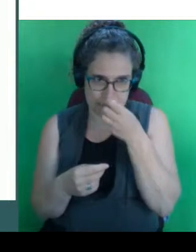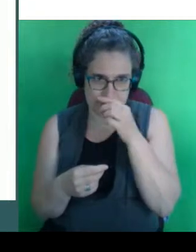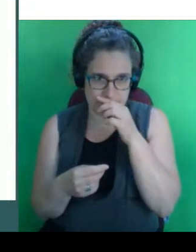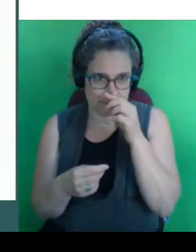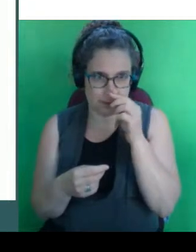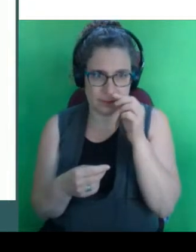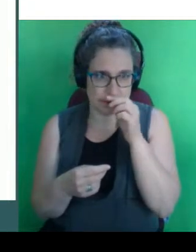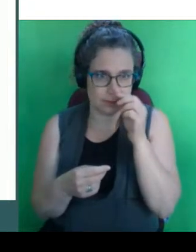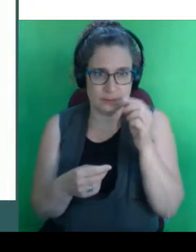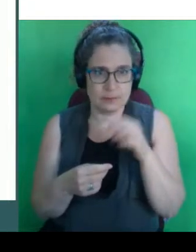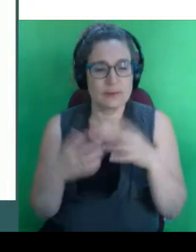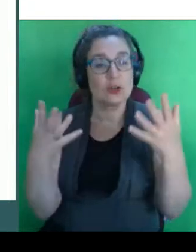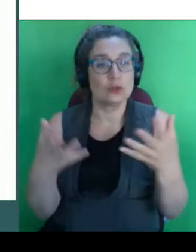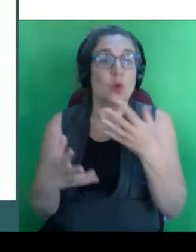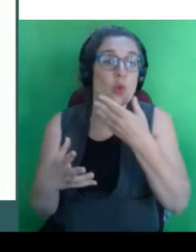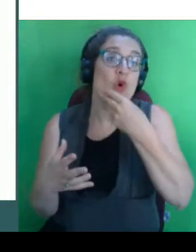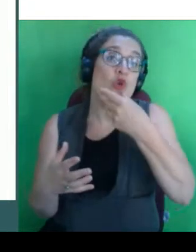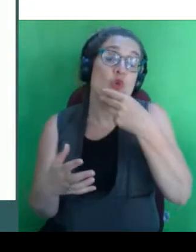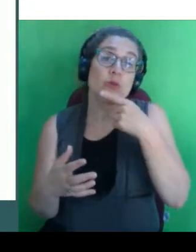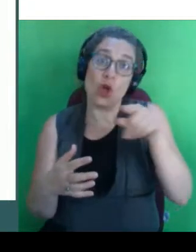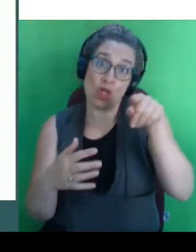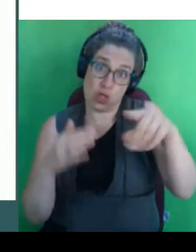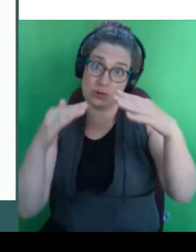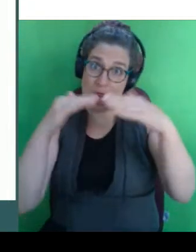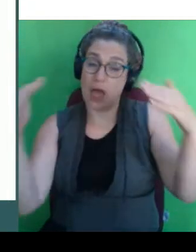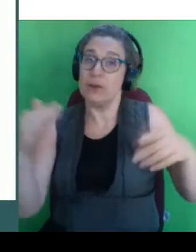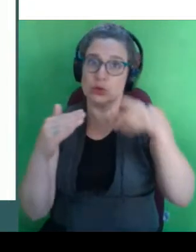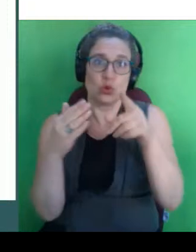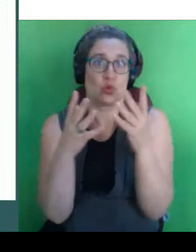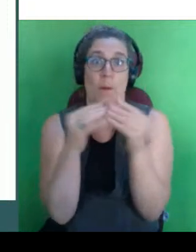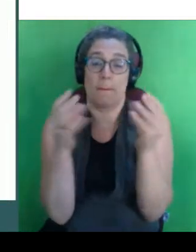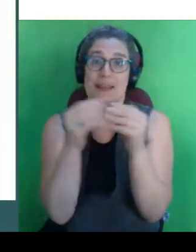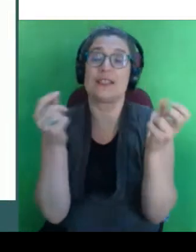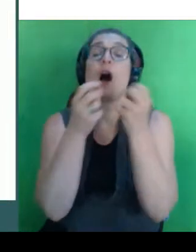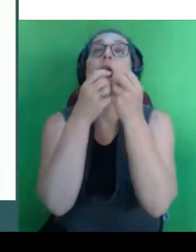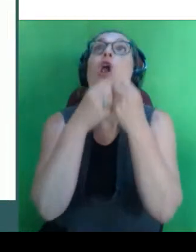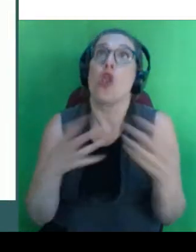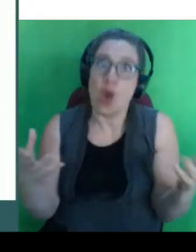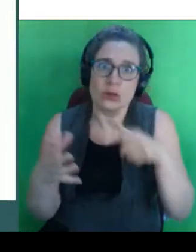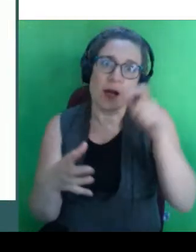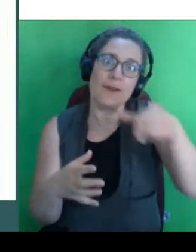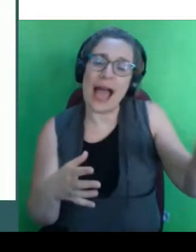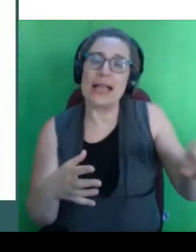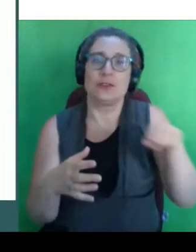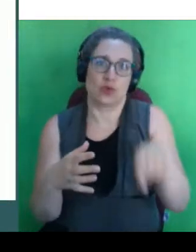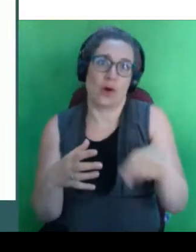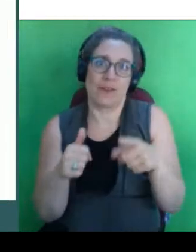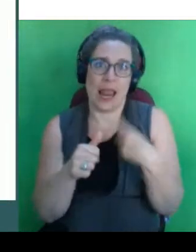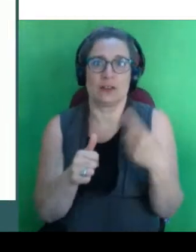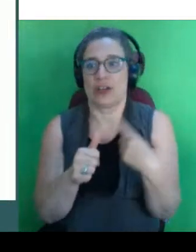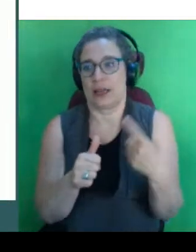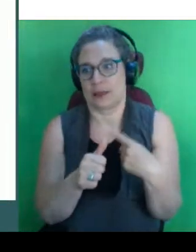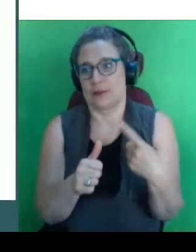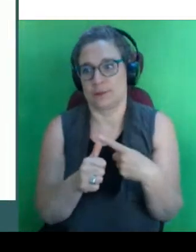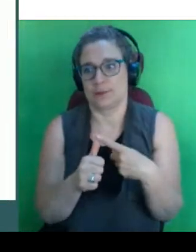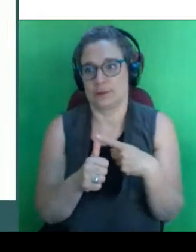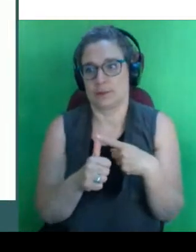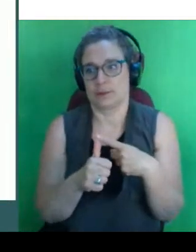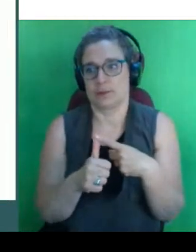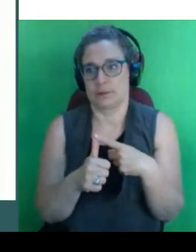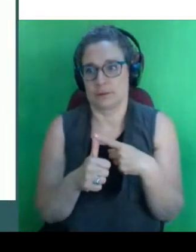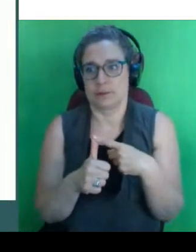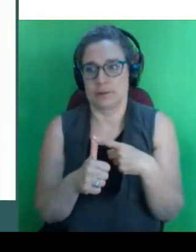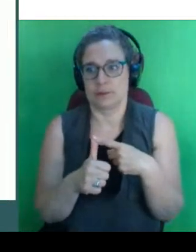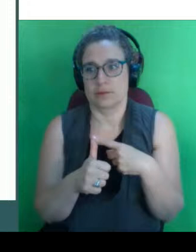using those levels of cutoff, you actually miss quite a lot of cases of allergy. But the main thing is that they do